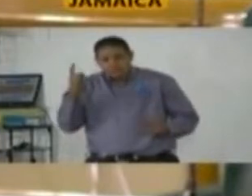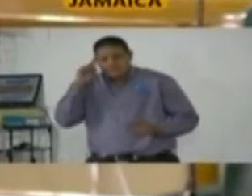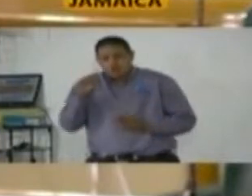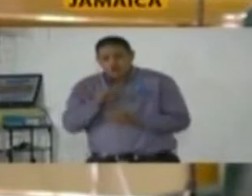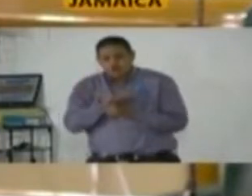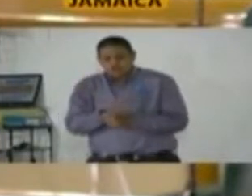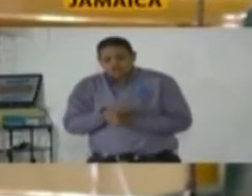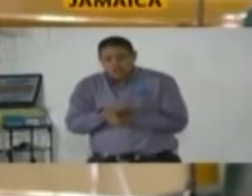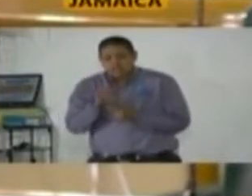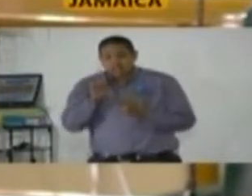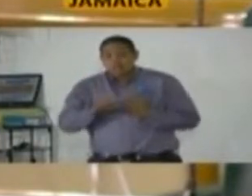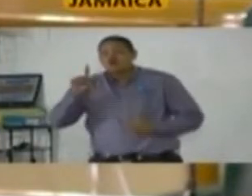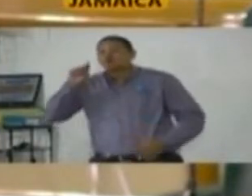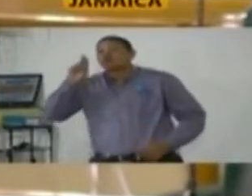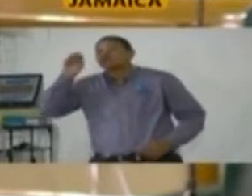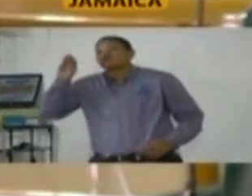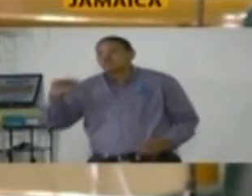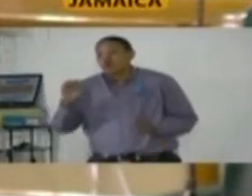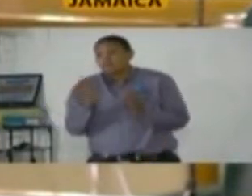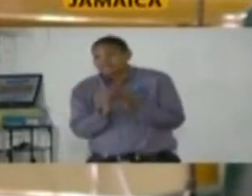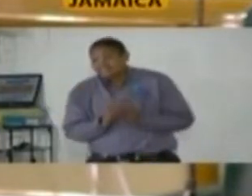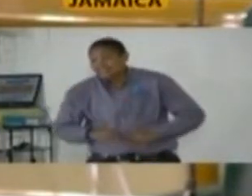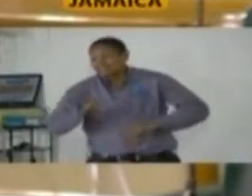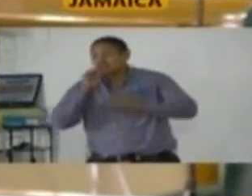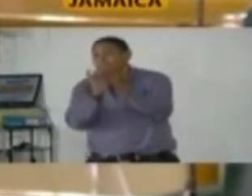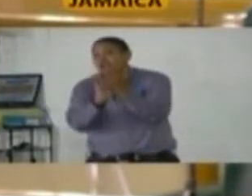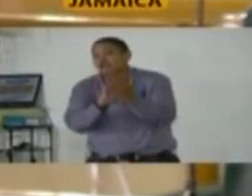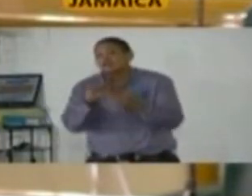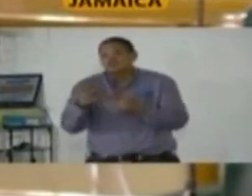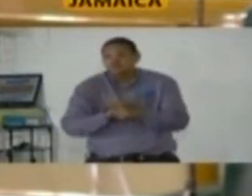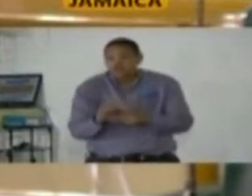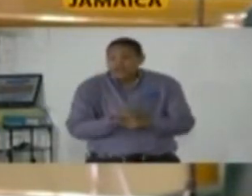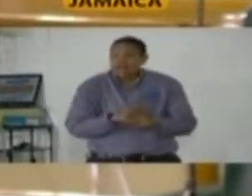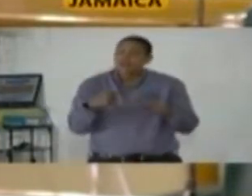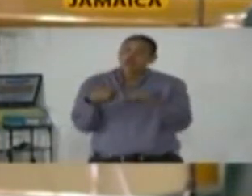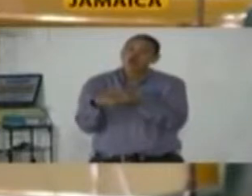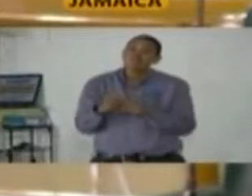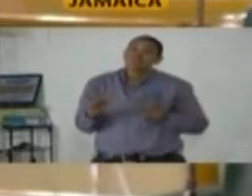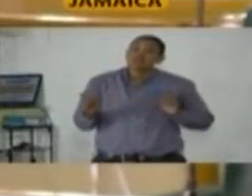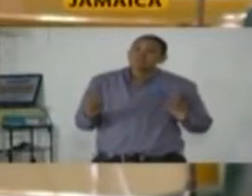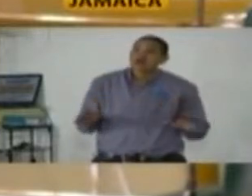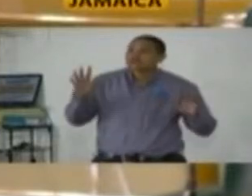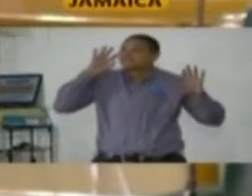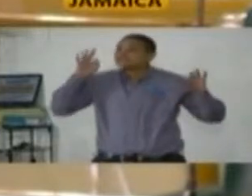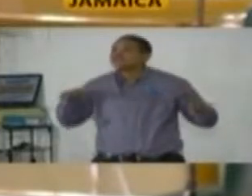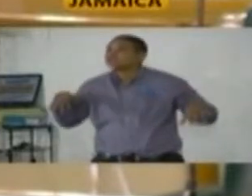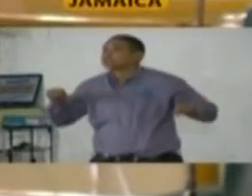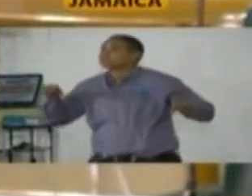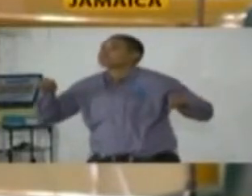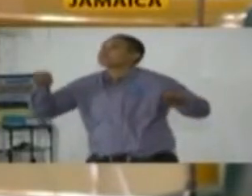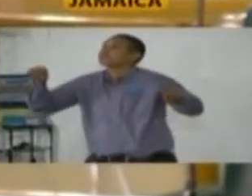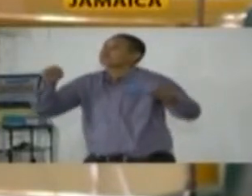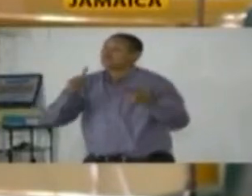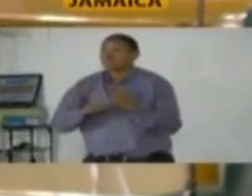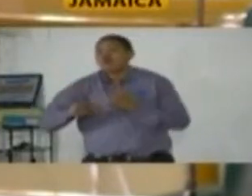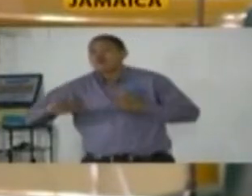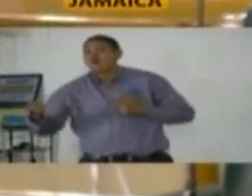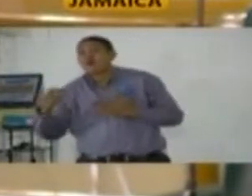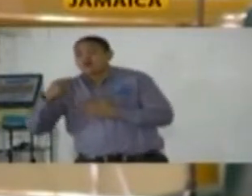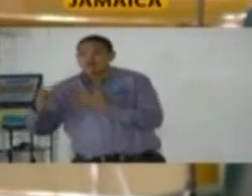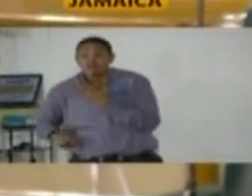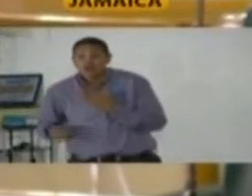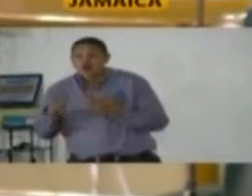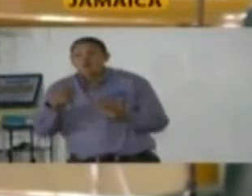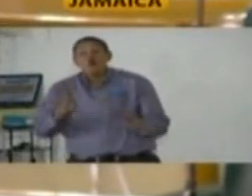and trauma sessions, mental health training, conflict management, decision-making sessions, among others, whilst